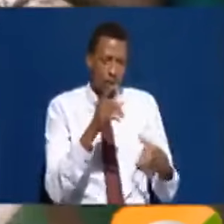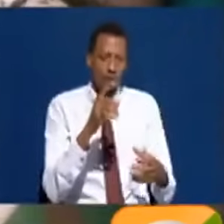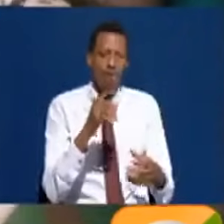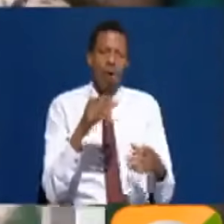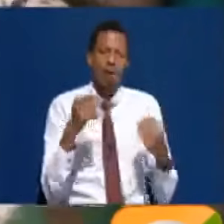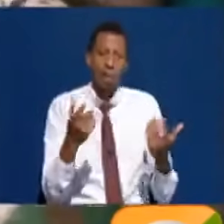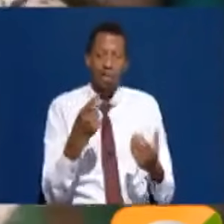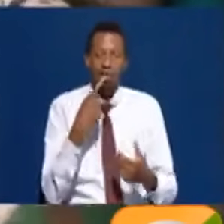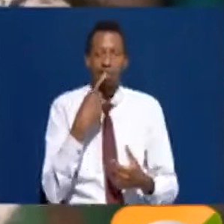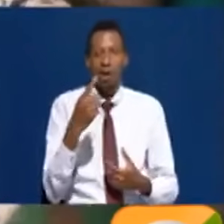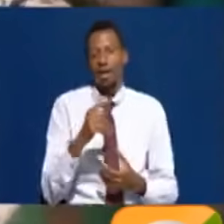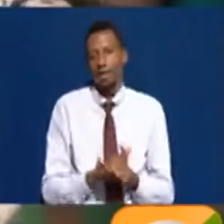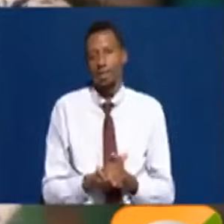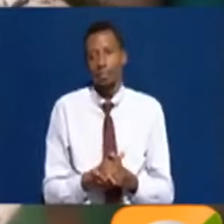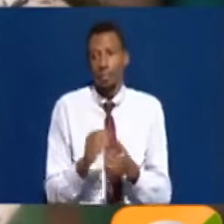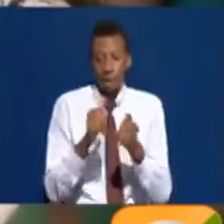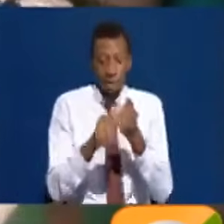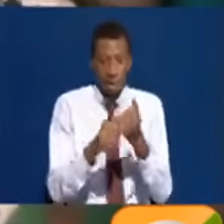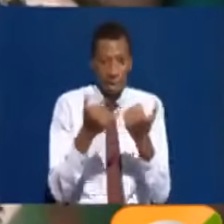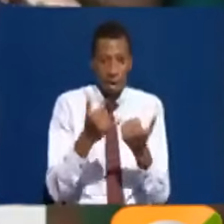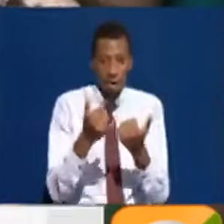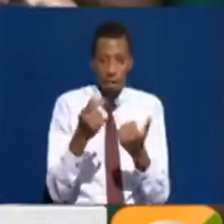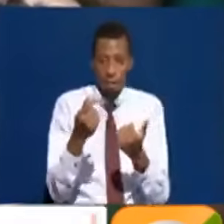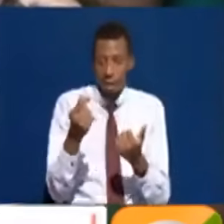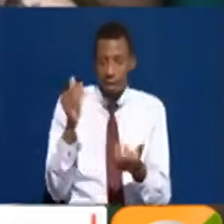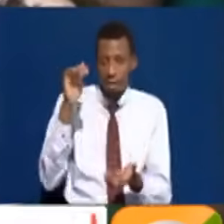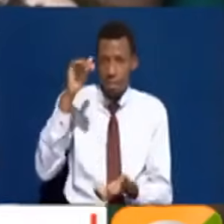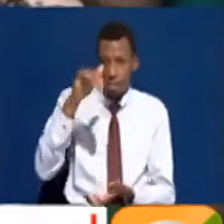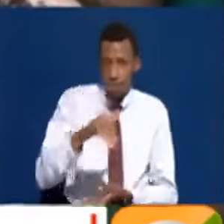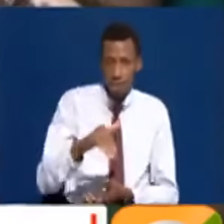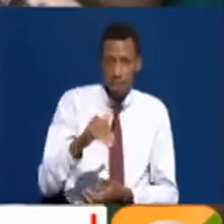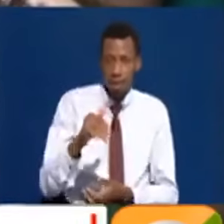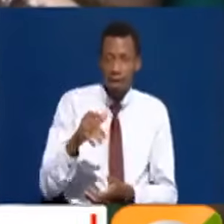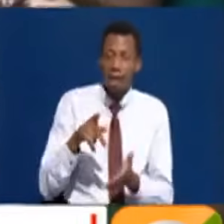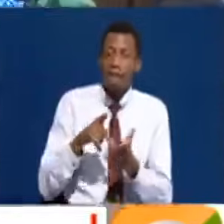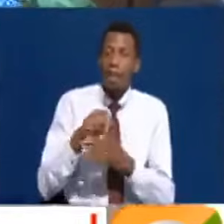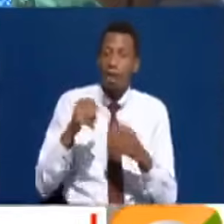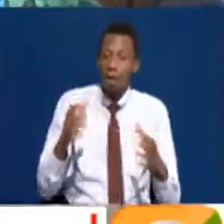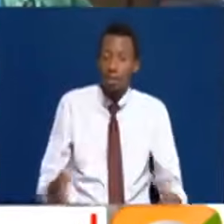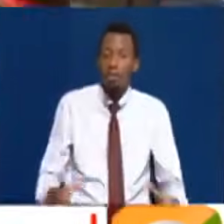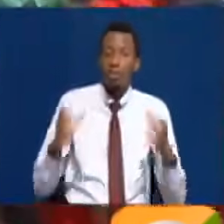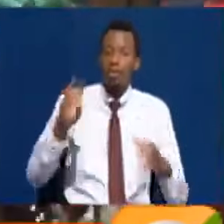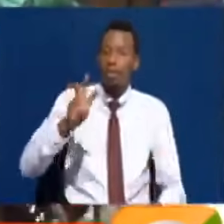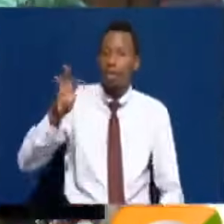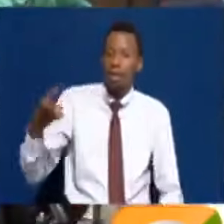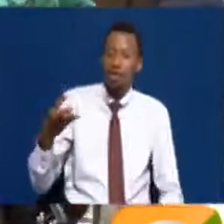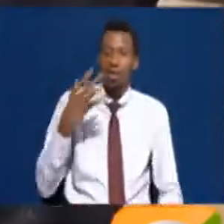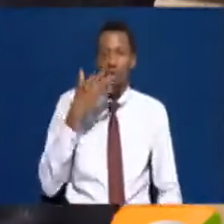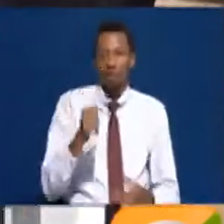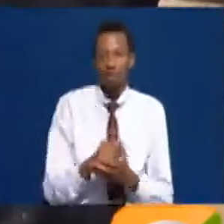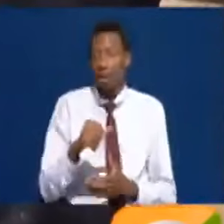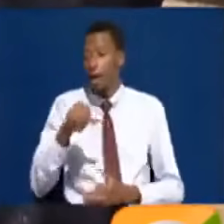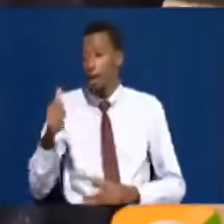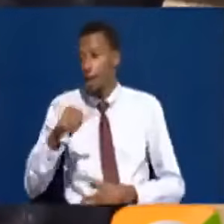sasa zimeshuka. Bei imeshuka, tunachukua kwa mkulima na 3,500. In other parts, that reduction has